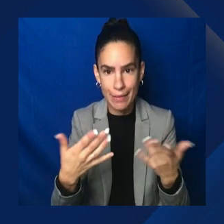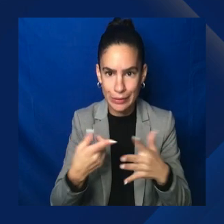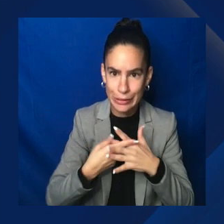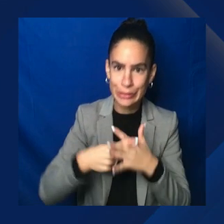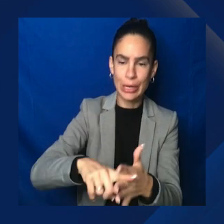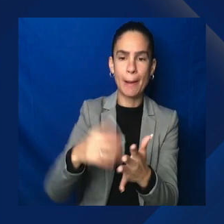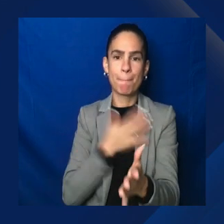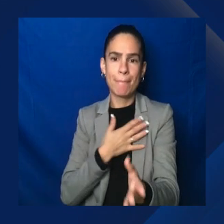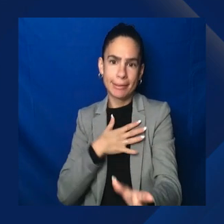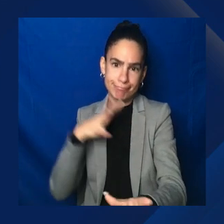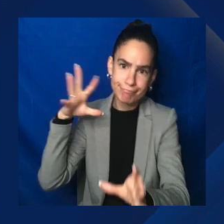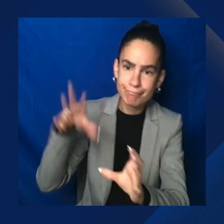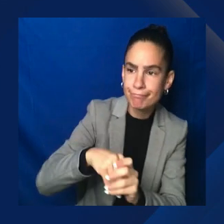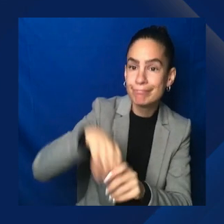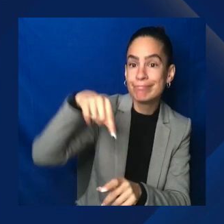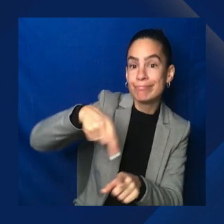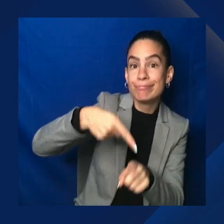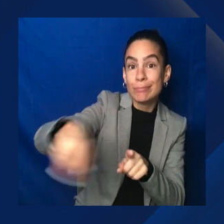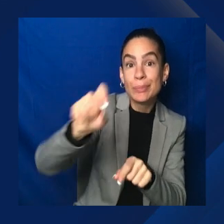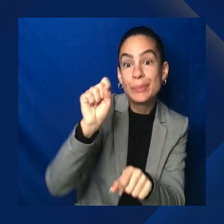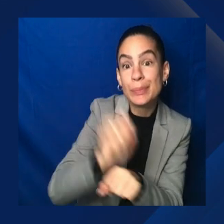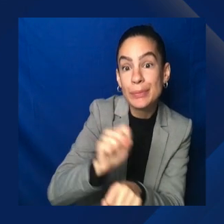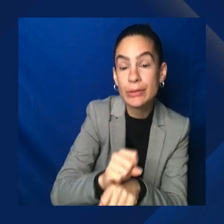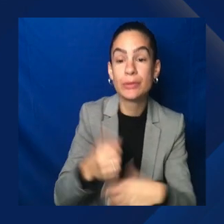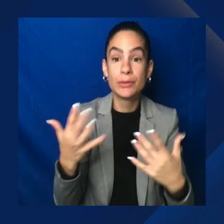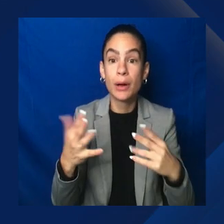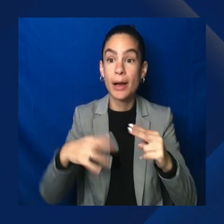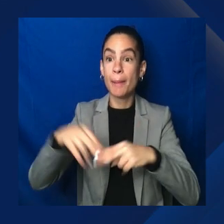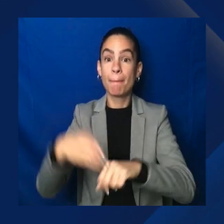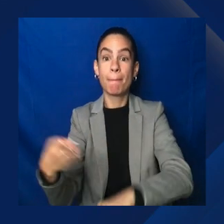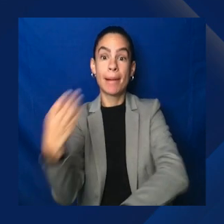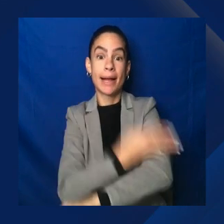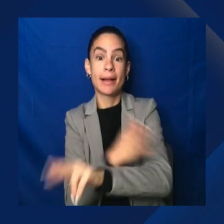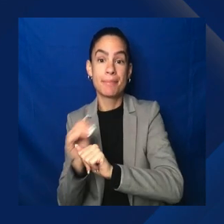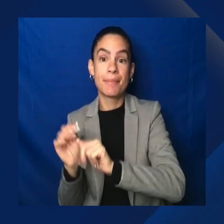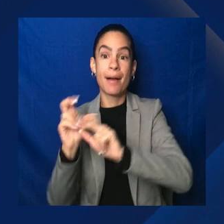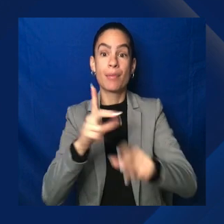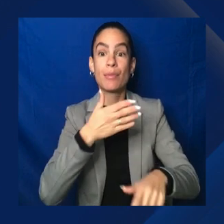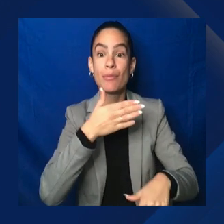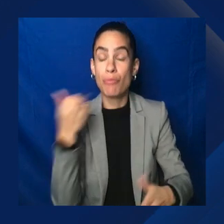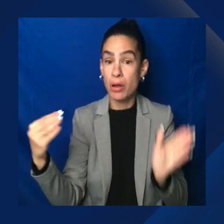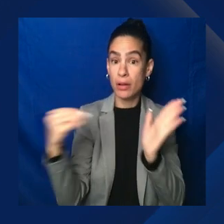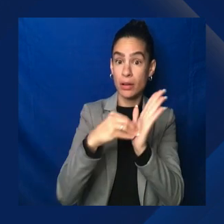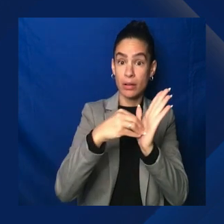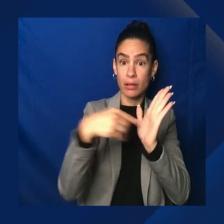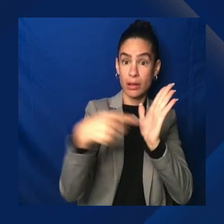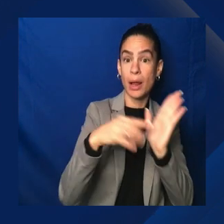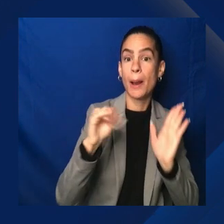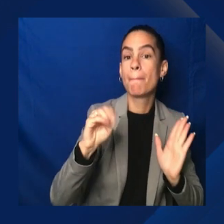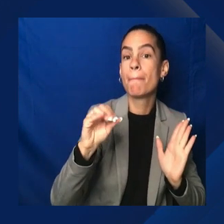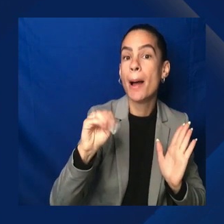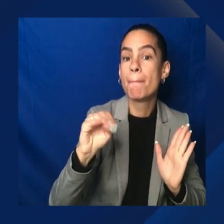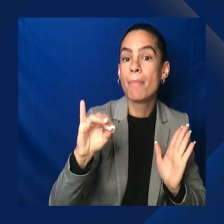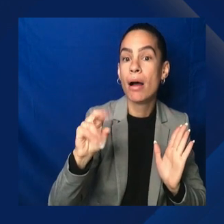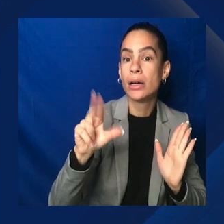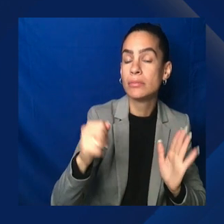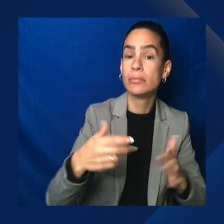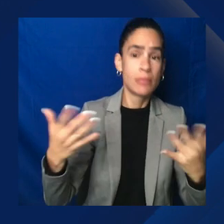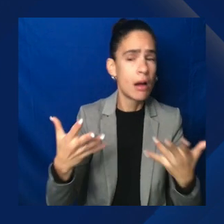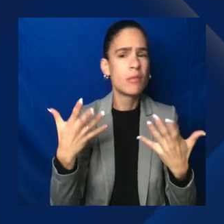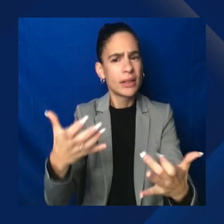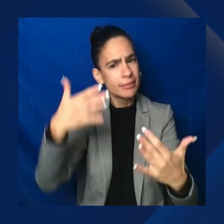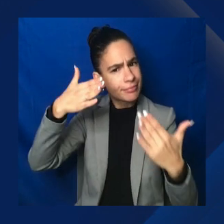eligible provisions of the Momnibus, making historic investments to address social determinants of health and to